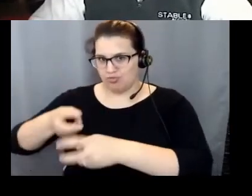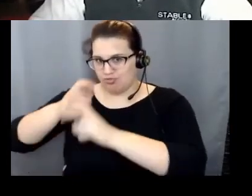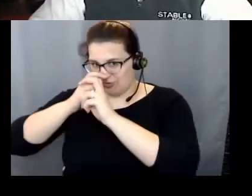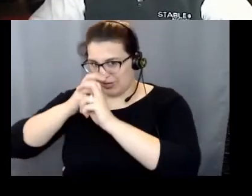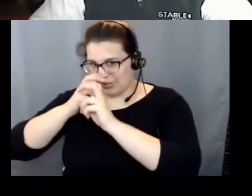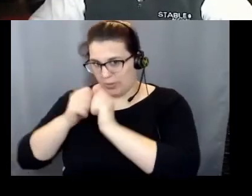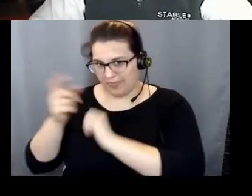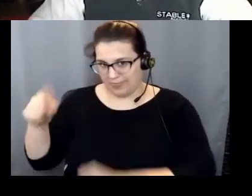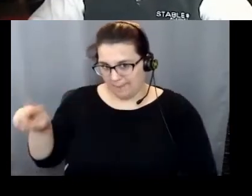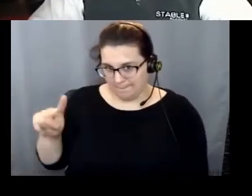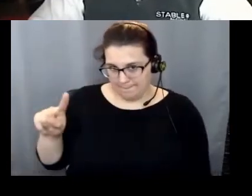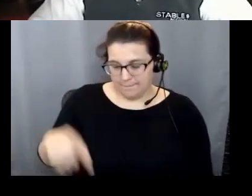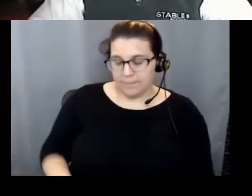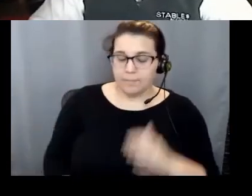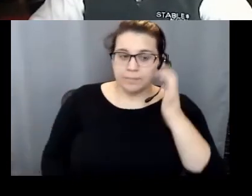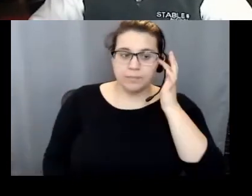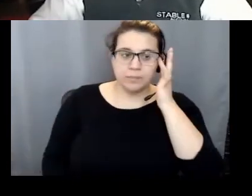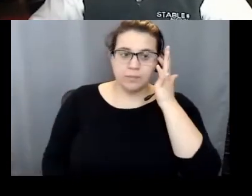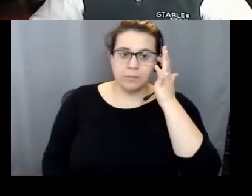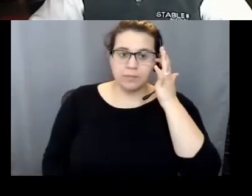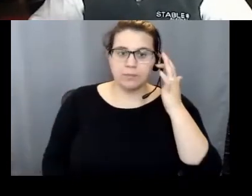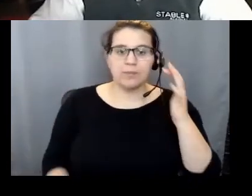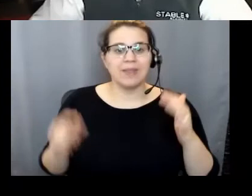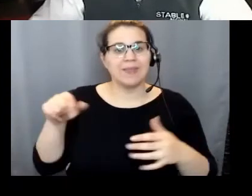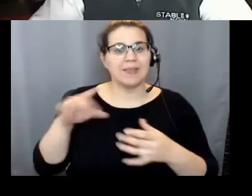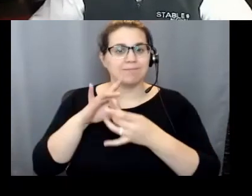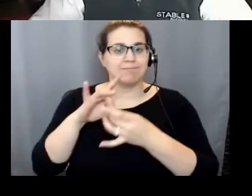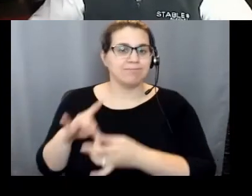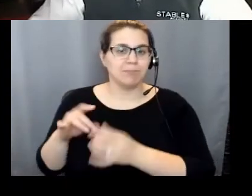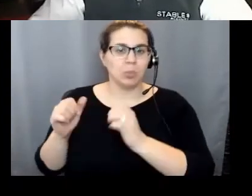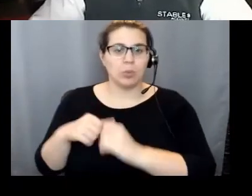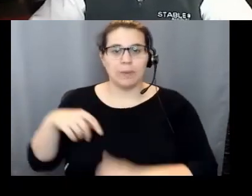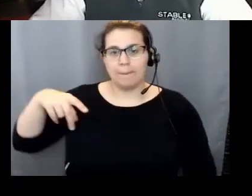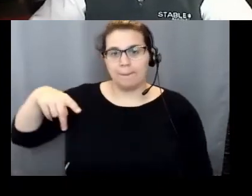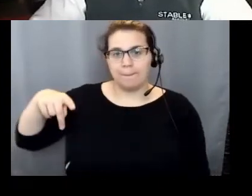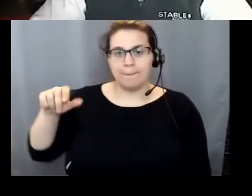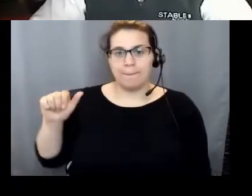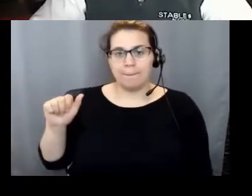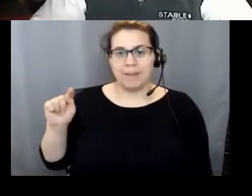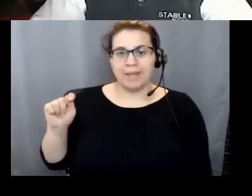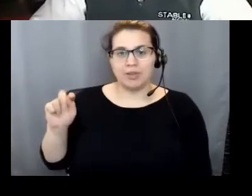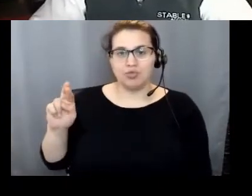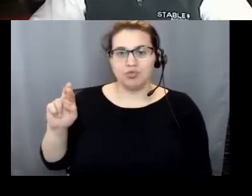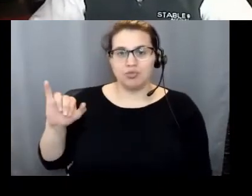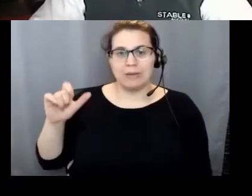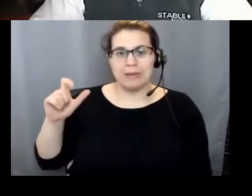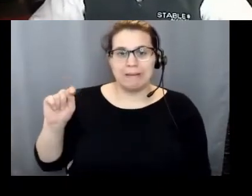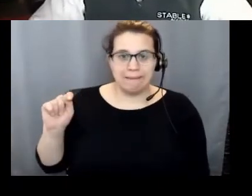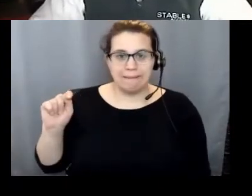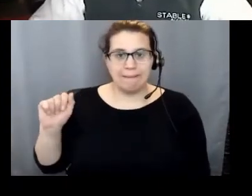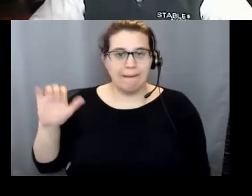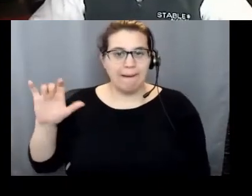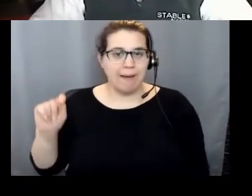And this relates back, frankly, to the Patriot Act or anti-money laundering